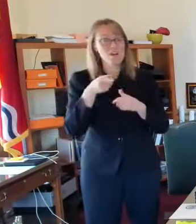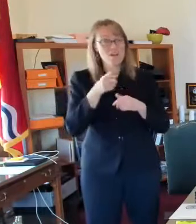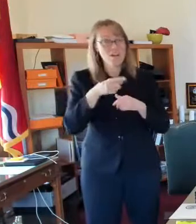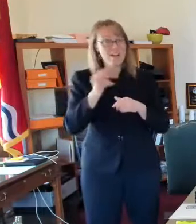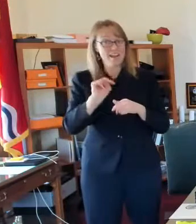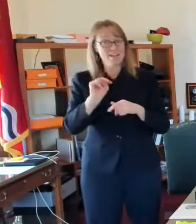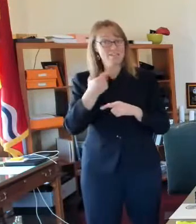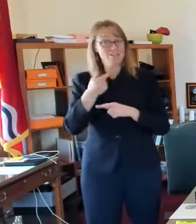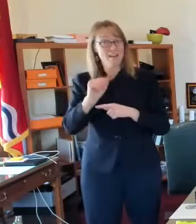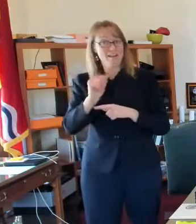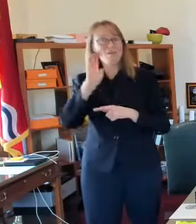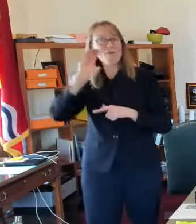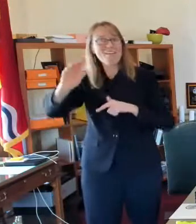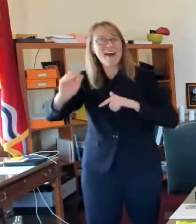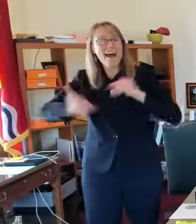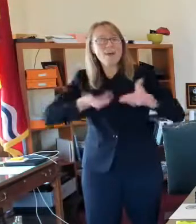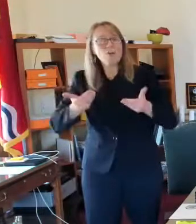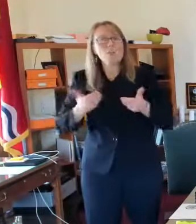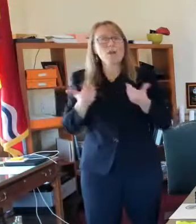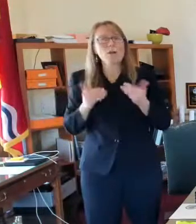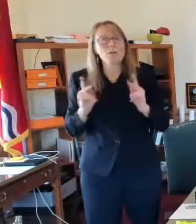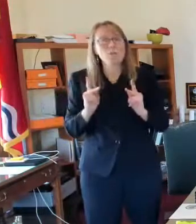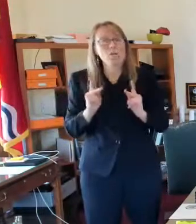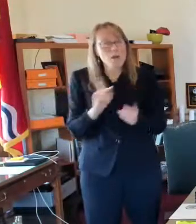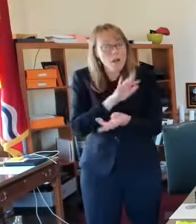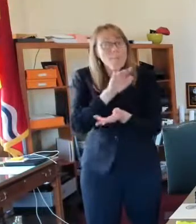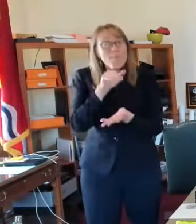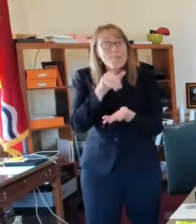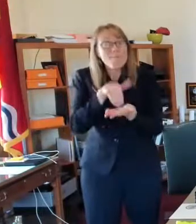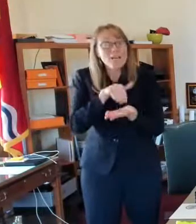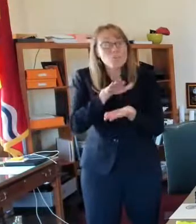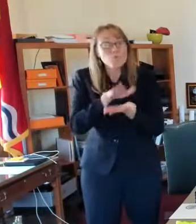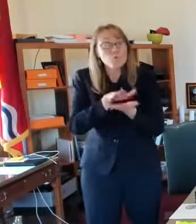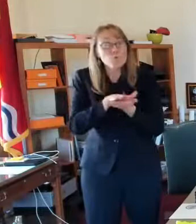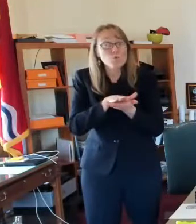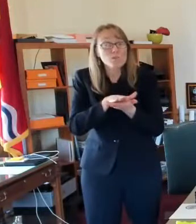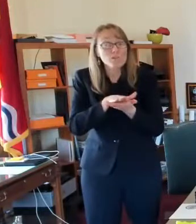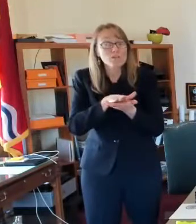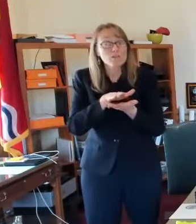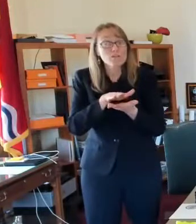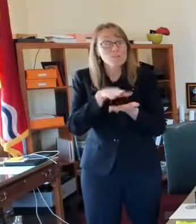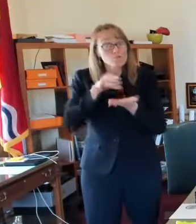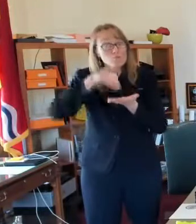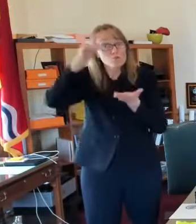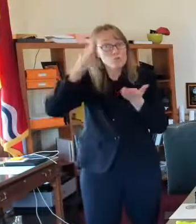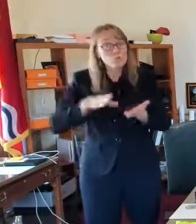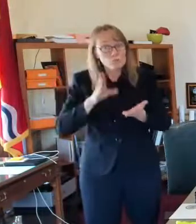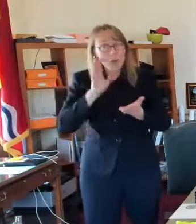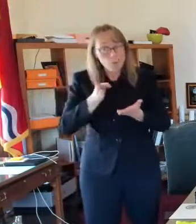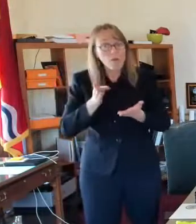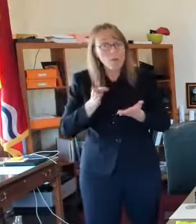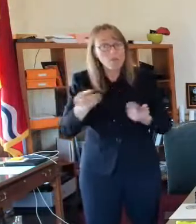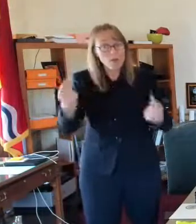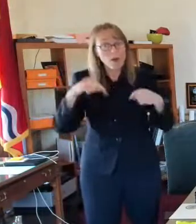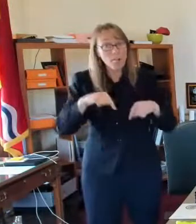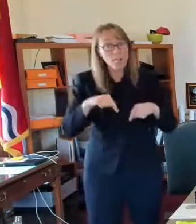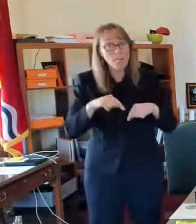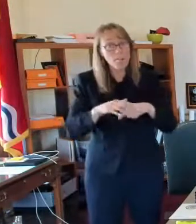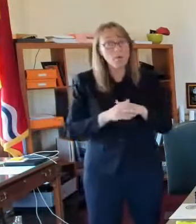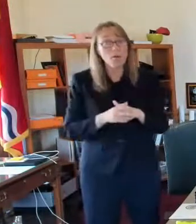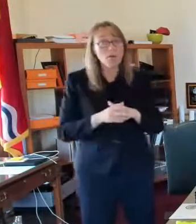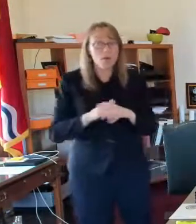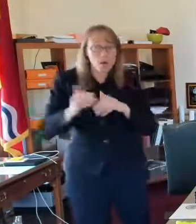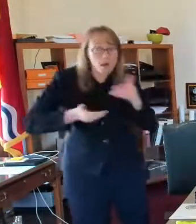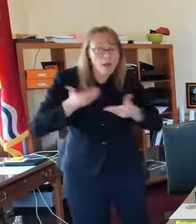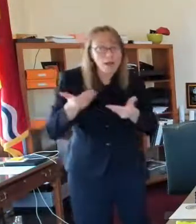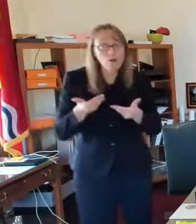as in middle school, because they know that their workforce is in middle school and high school and college, and